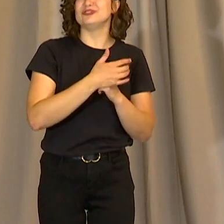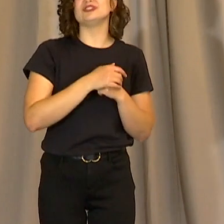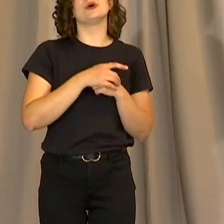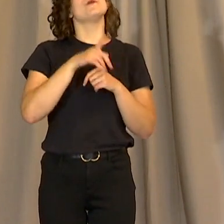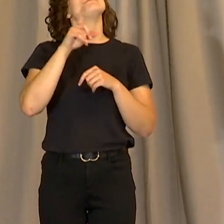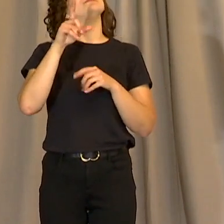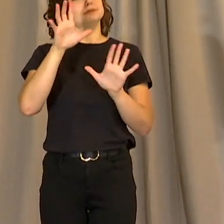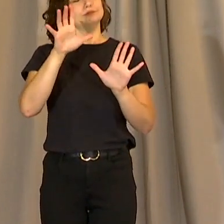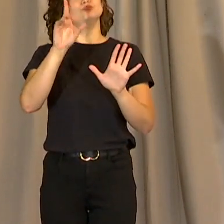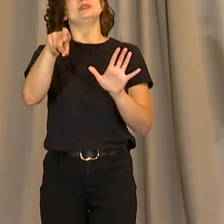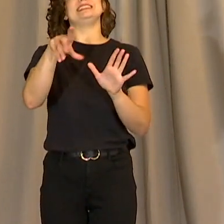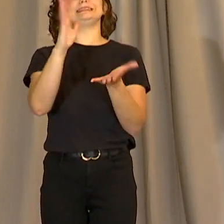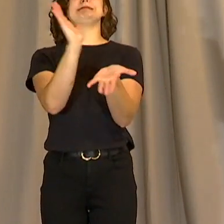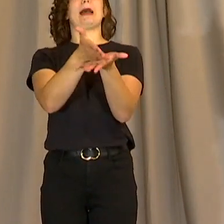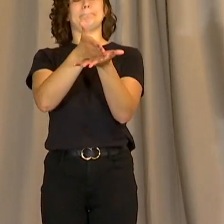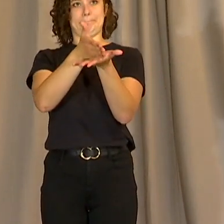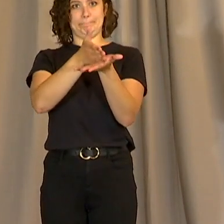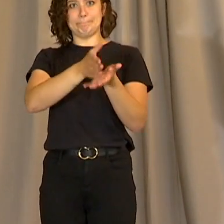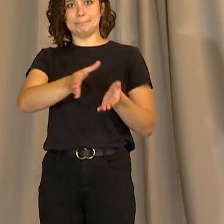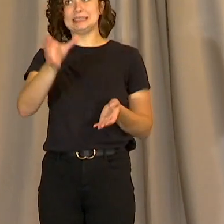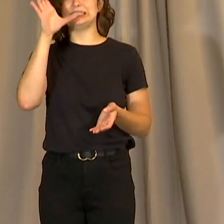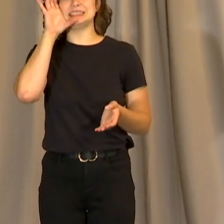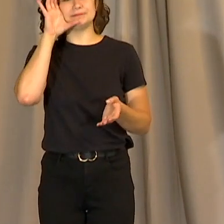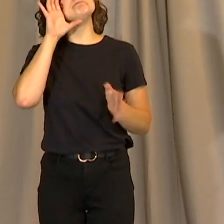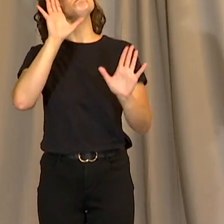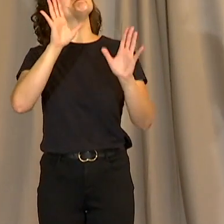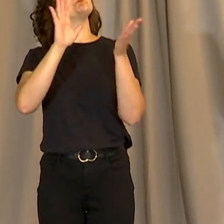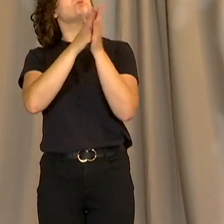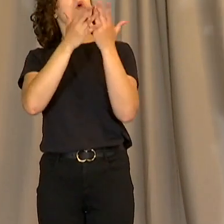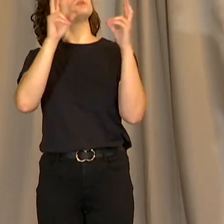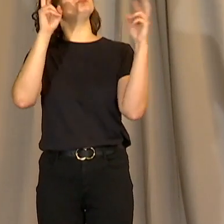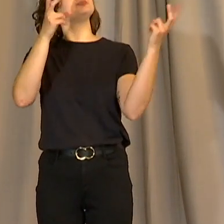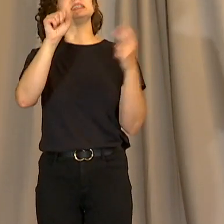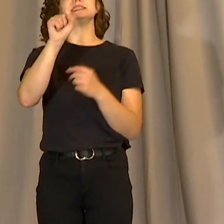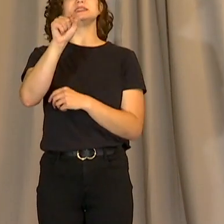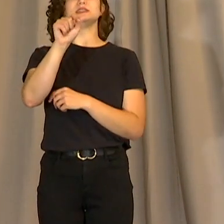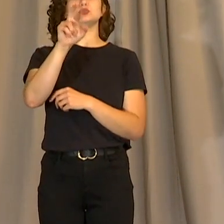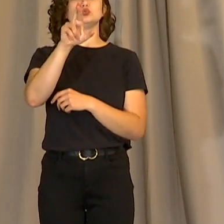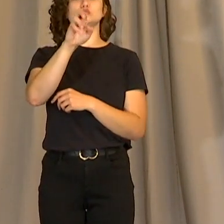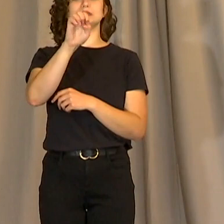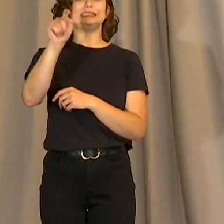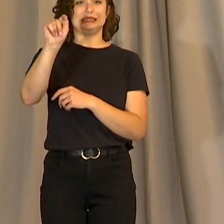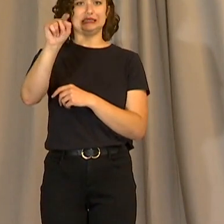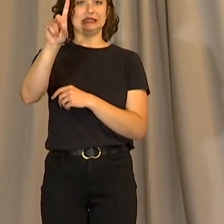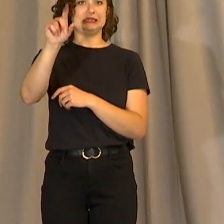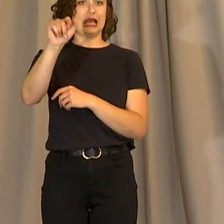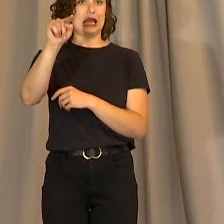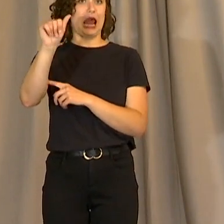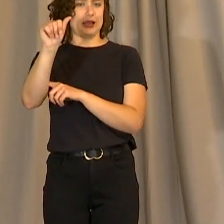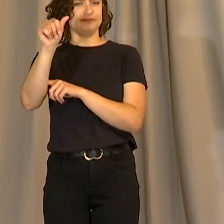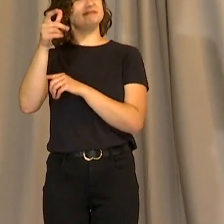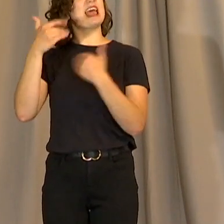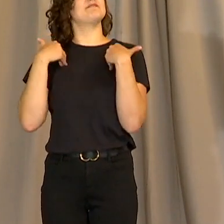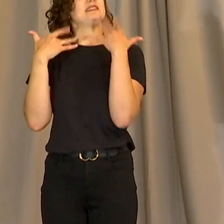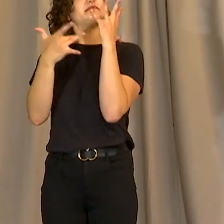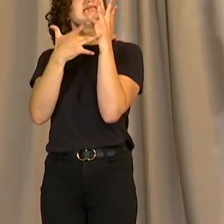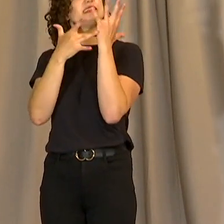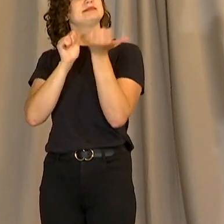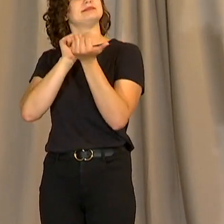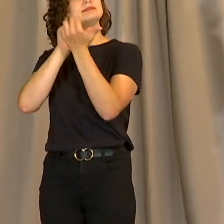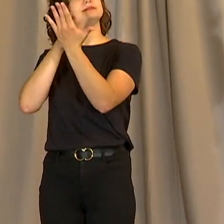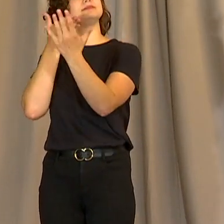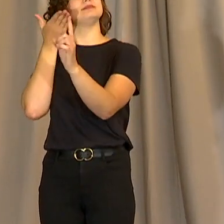book Street Data, I highly recommend it. There's a technique in Street Data for schools to listen to their families, to listen